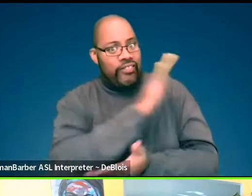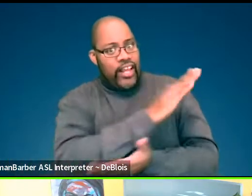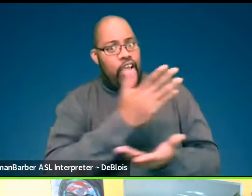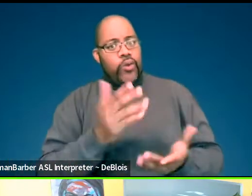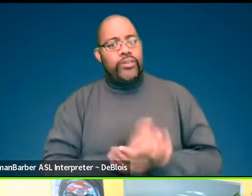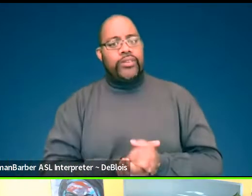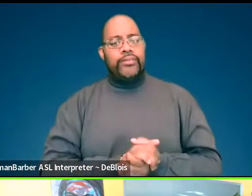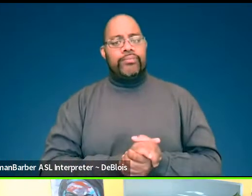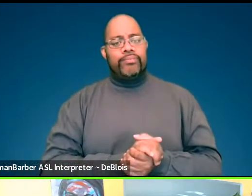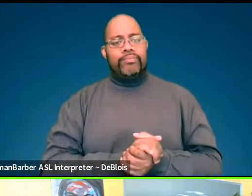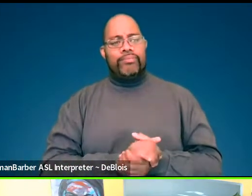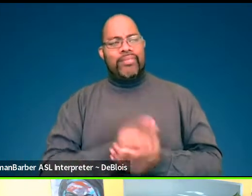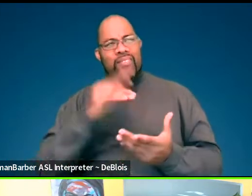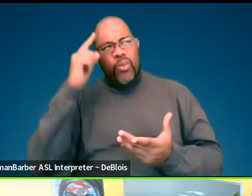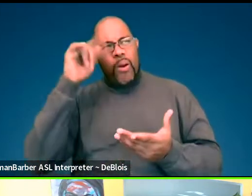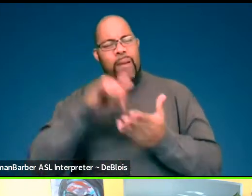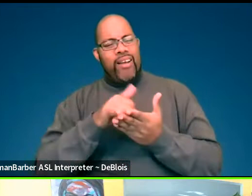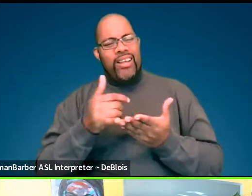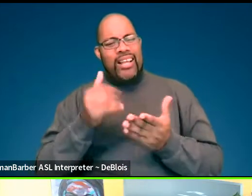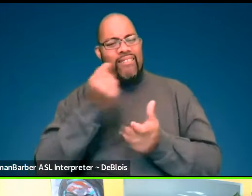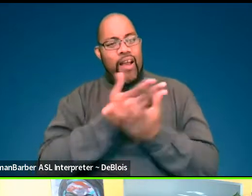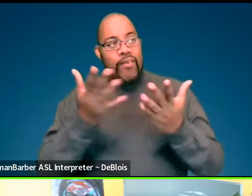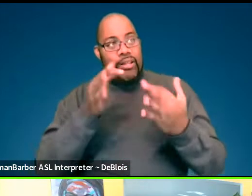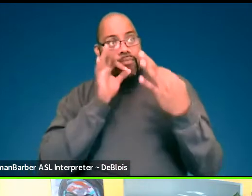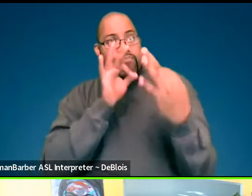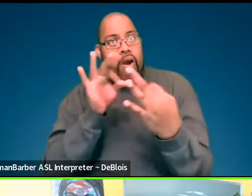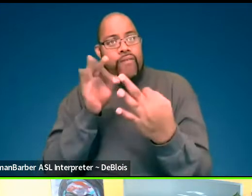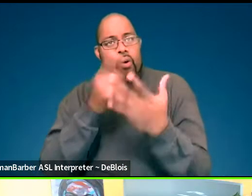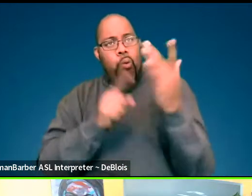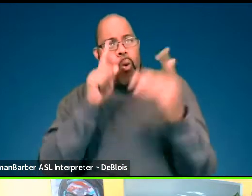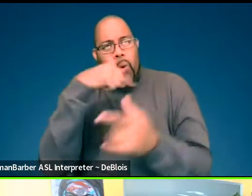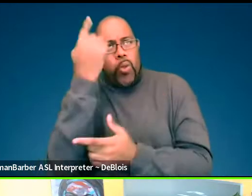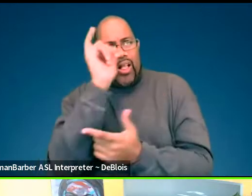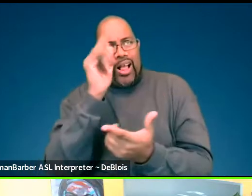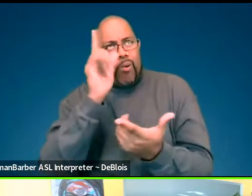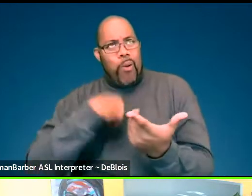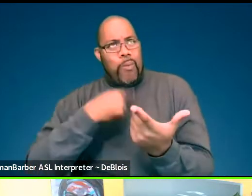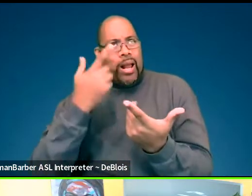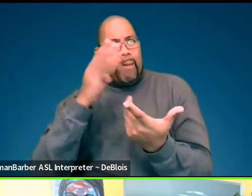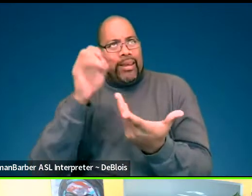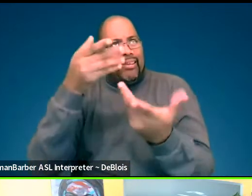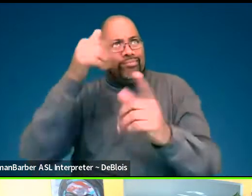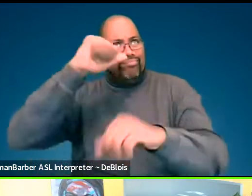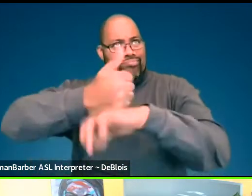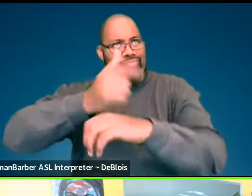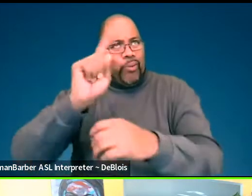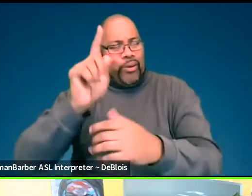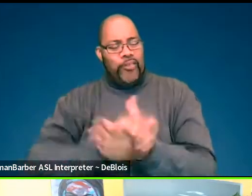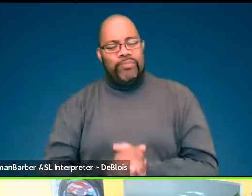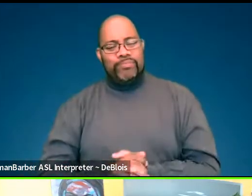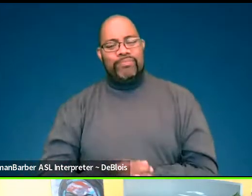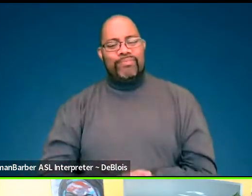yeah, I never thought about like if everything went right, where would I be?